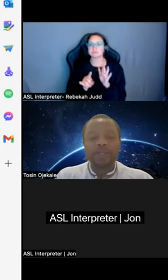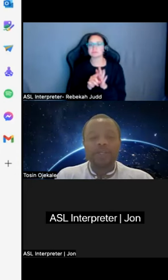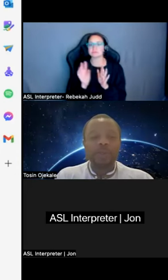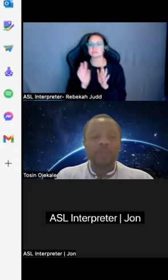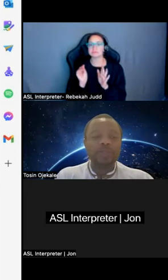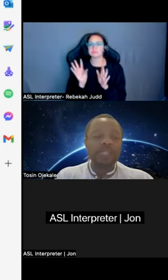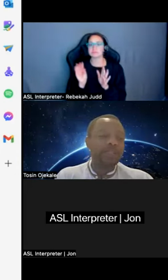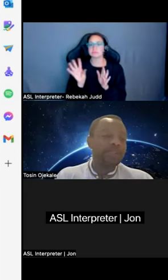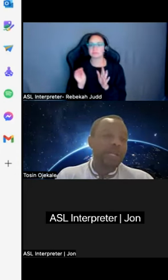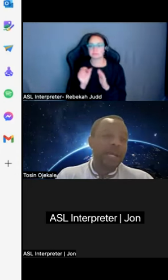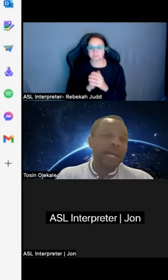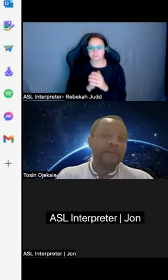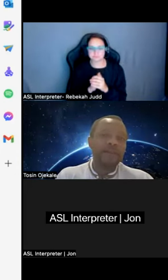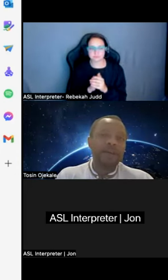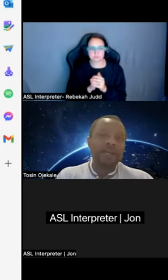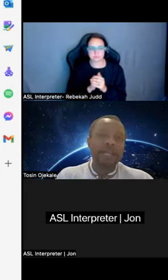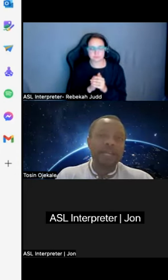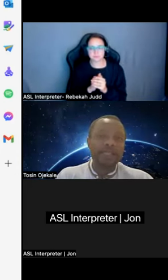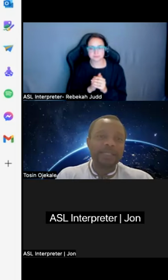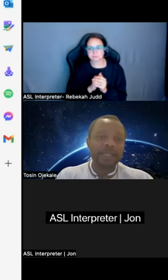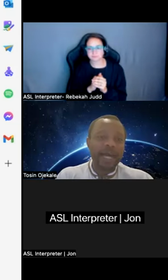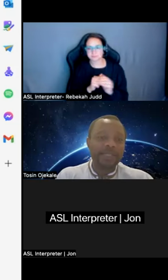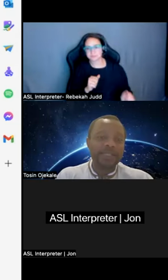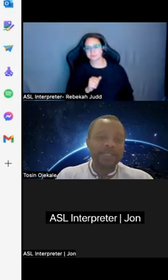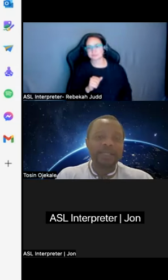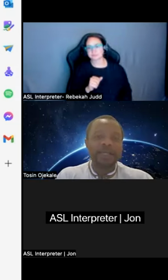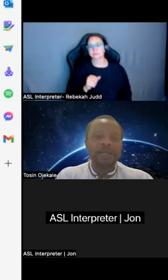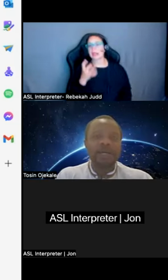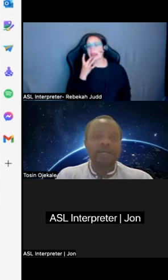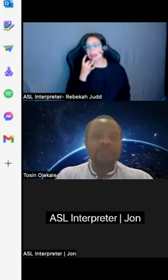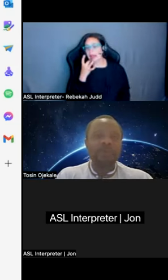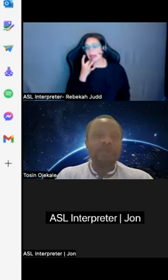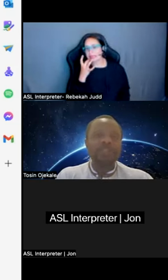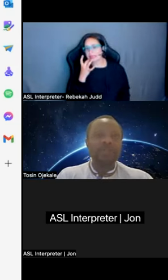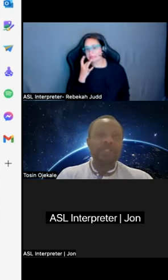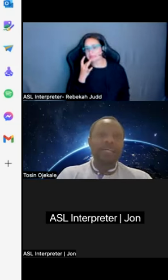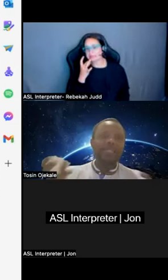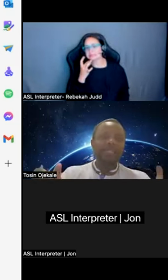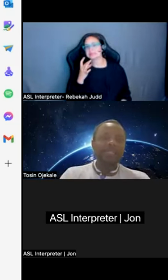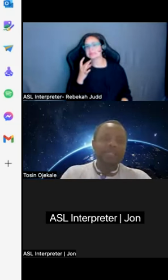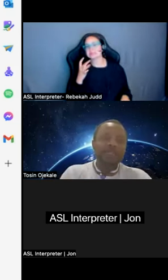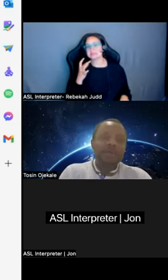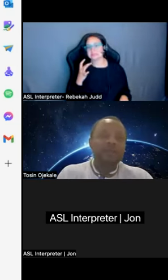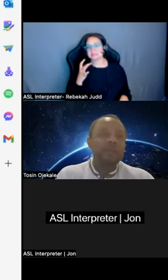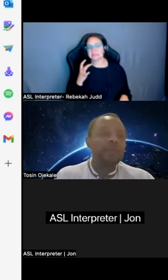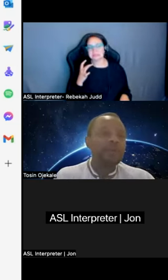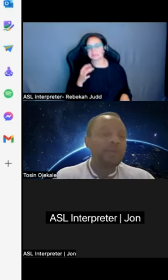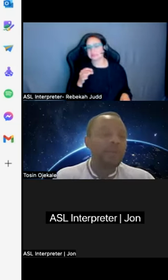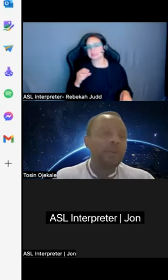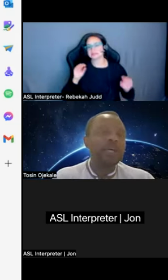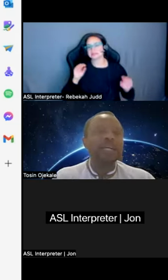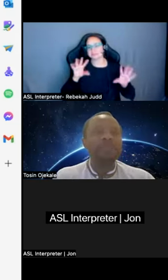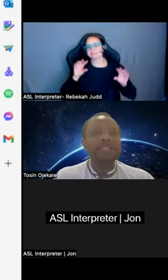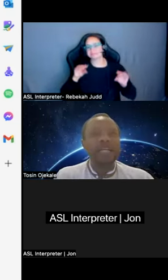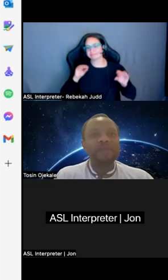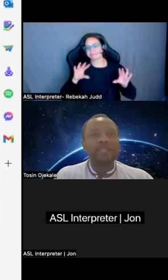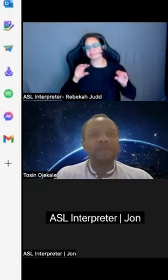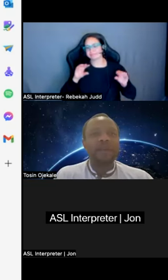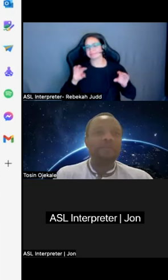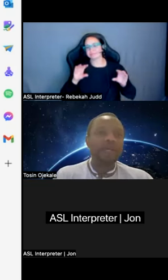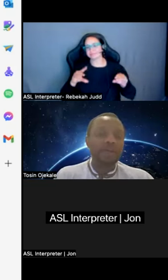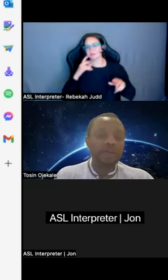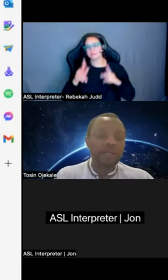okay? So this usually have LED lights it's just an indicator for people to know, especially if